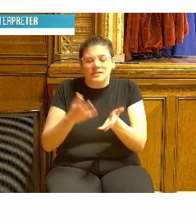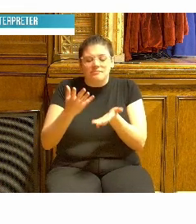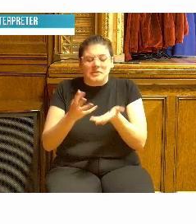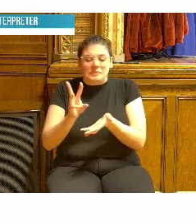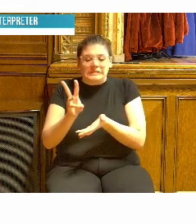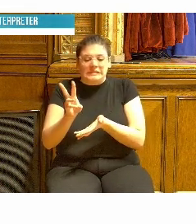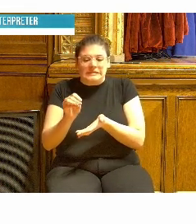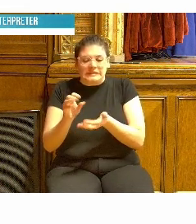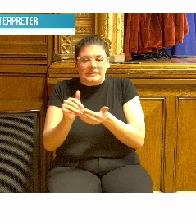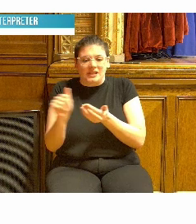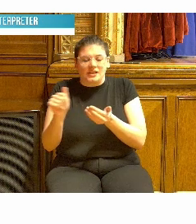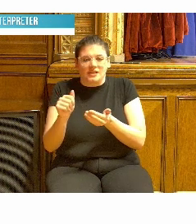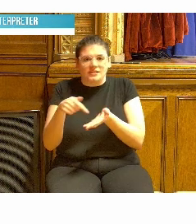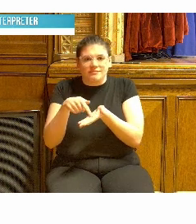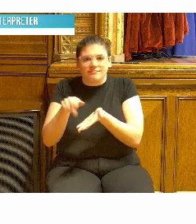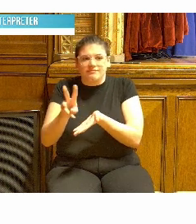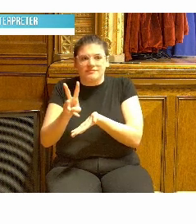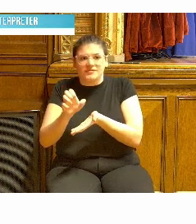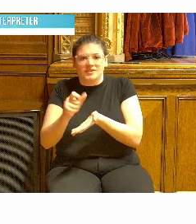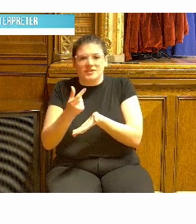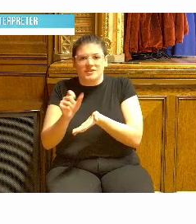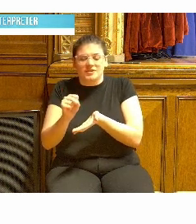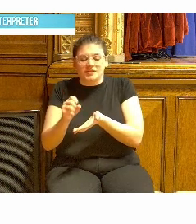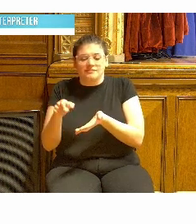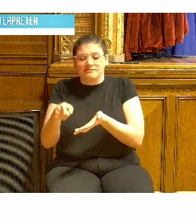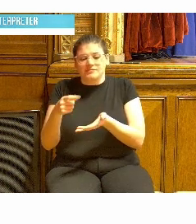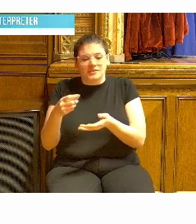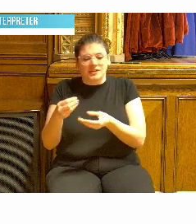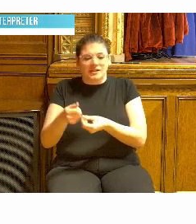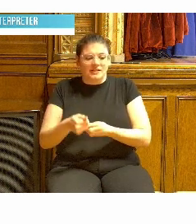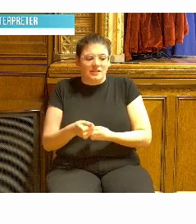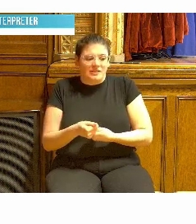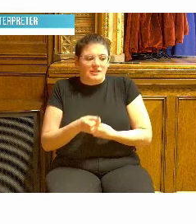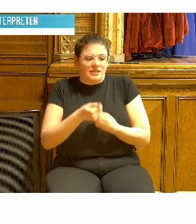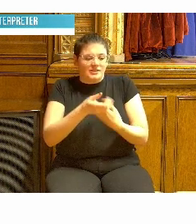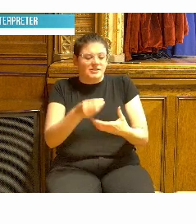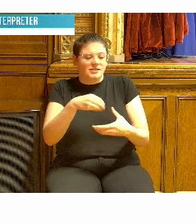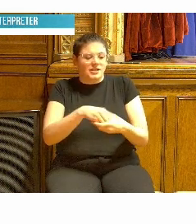$60, and then they sell it in the market for much more?